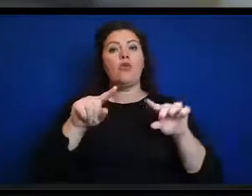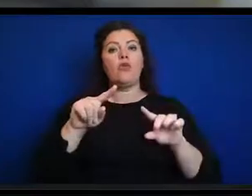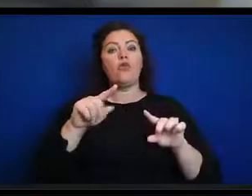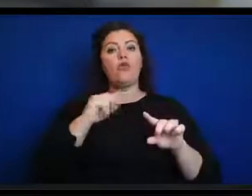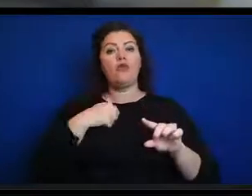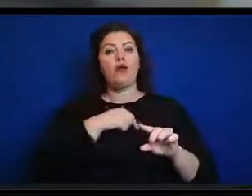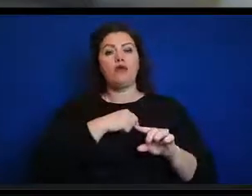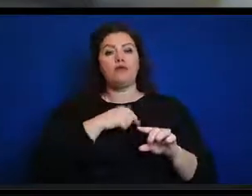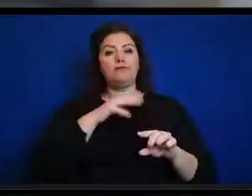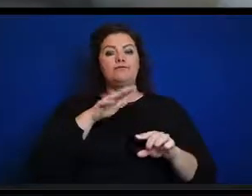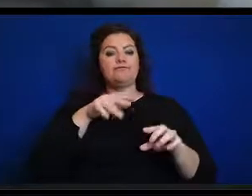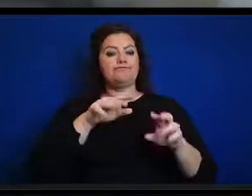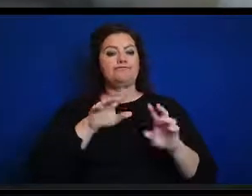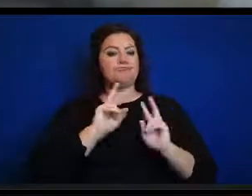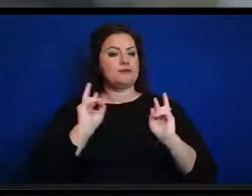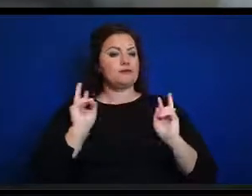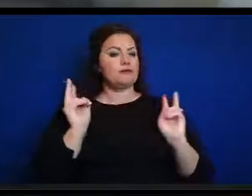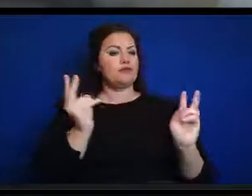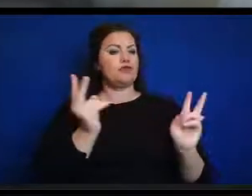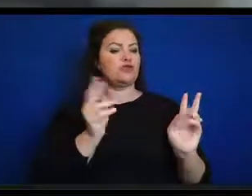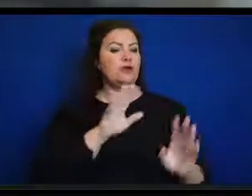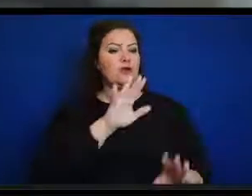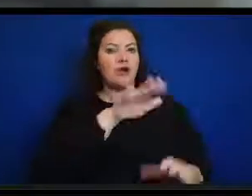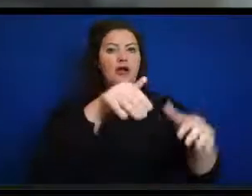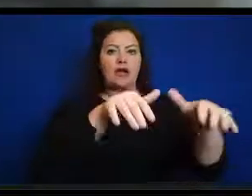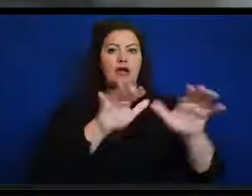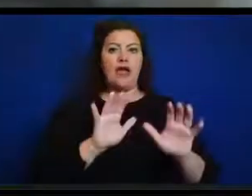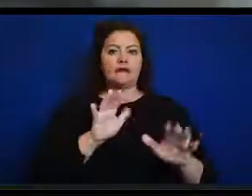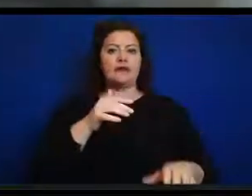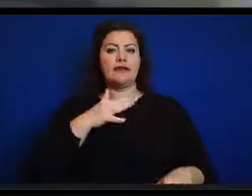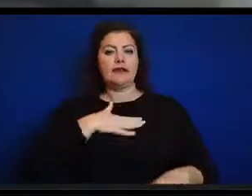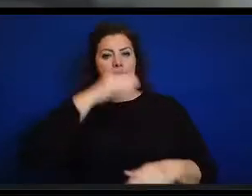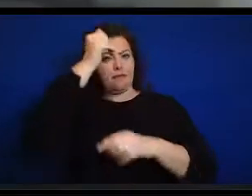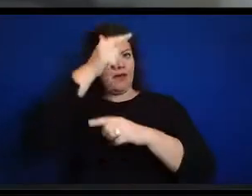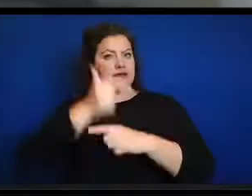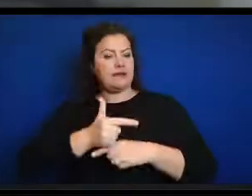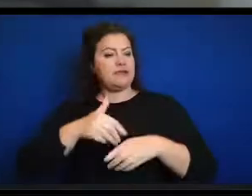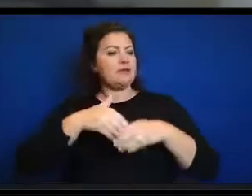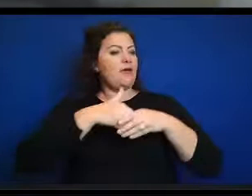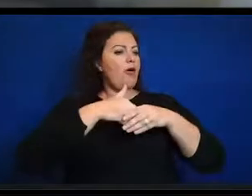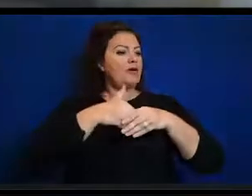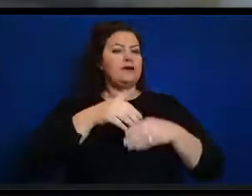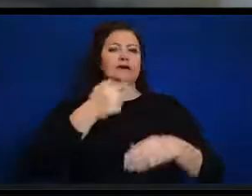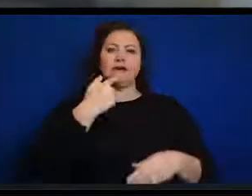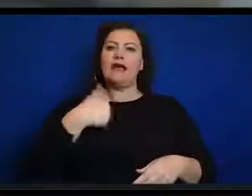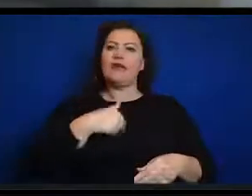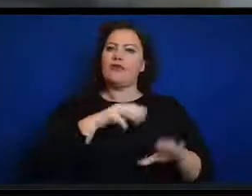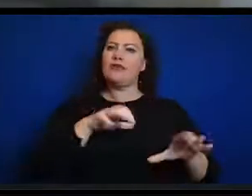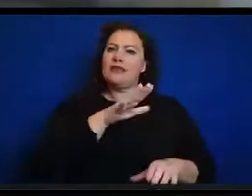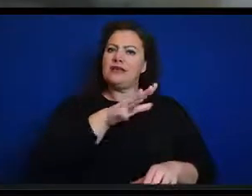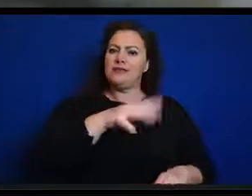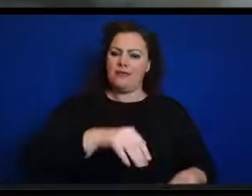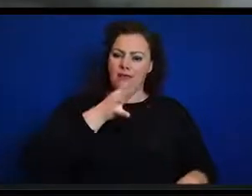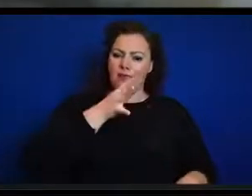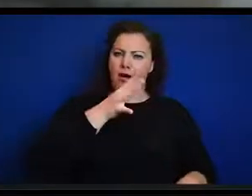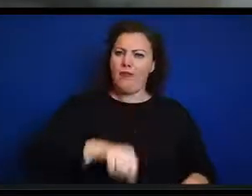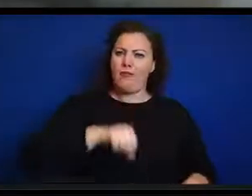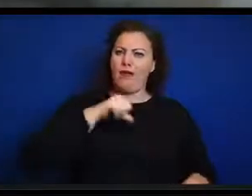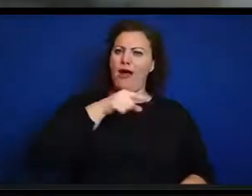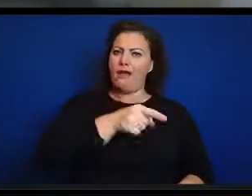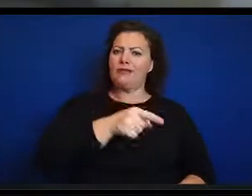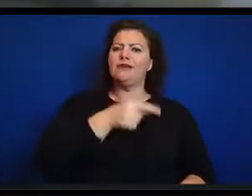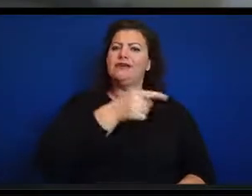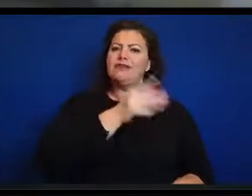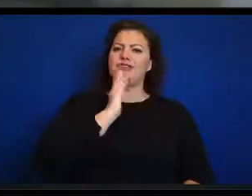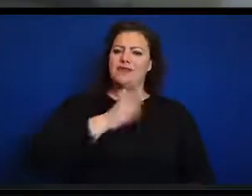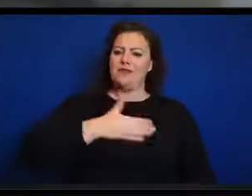casket, my siblings and I held hands and we said, we did Mom proud. She would have been happy the way that we